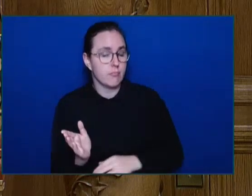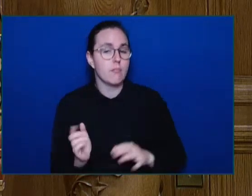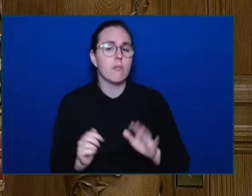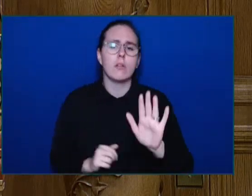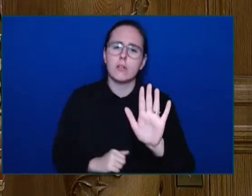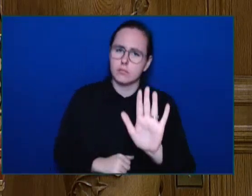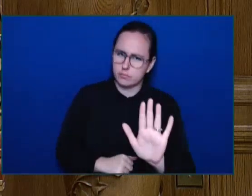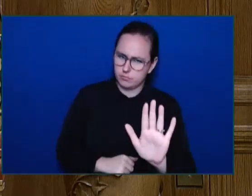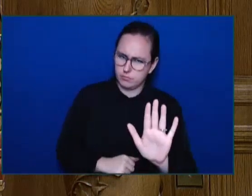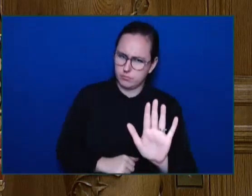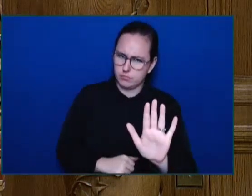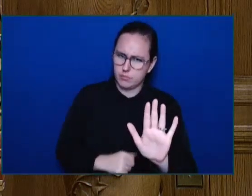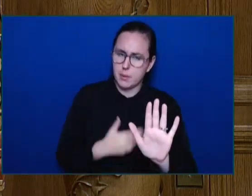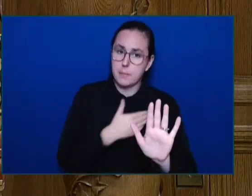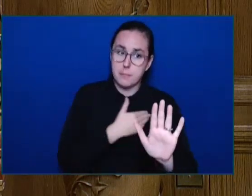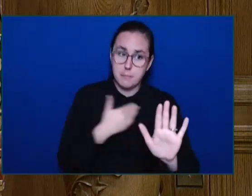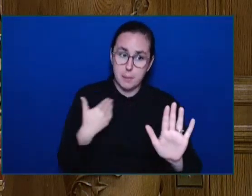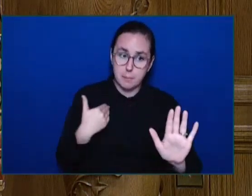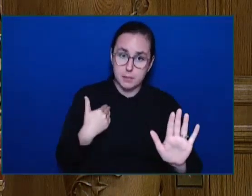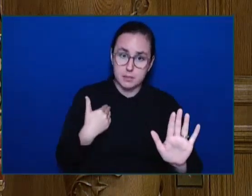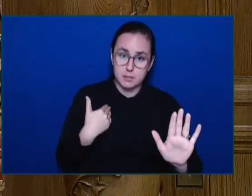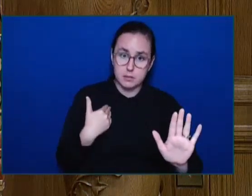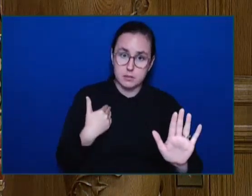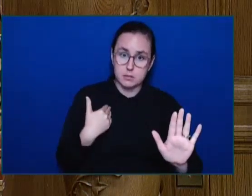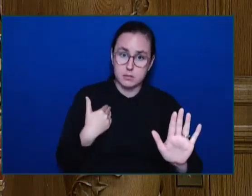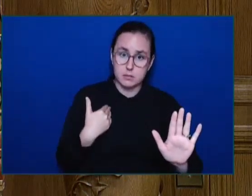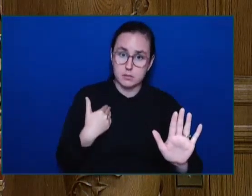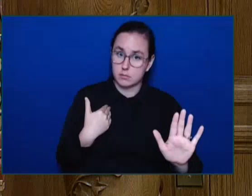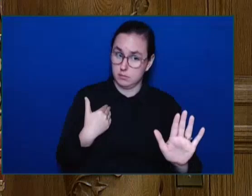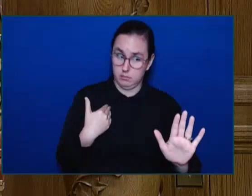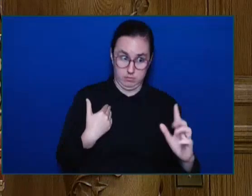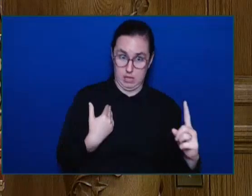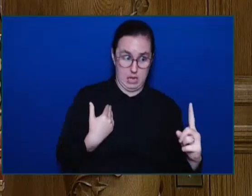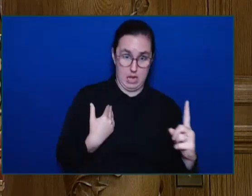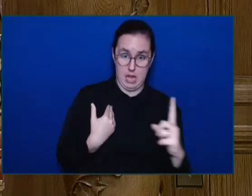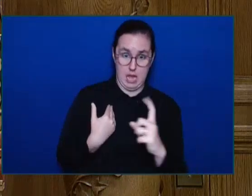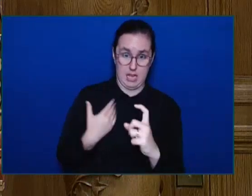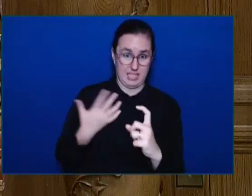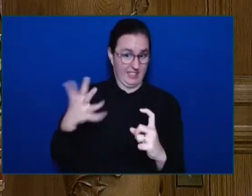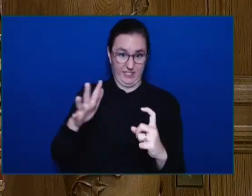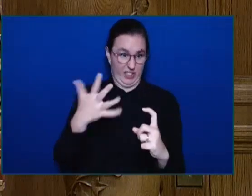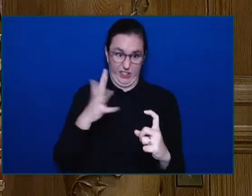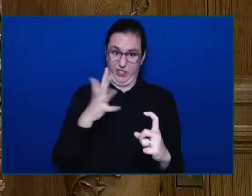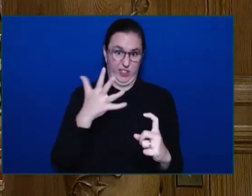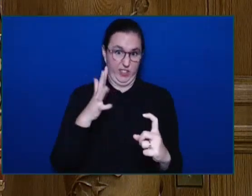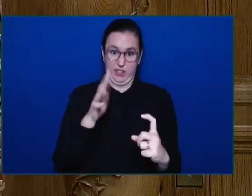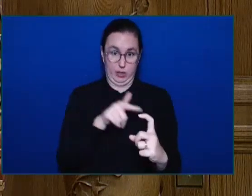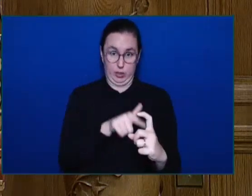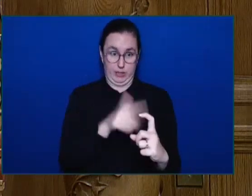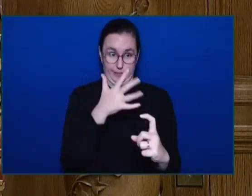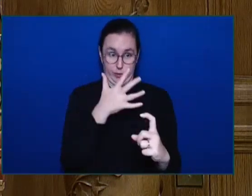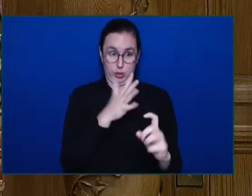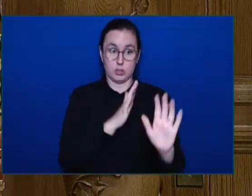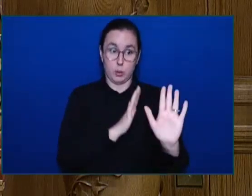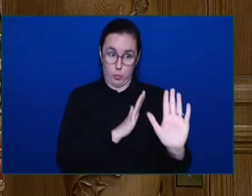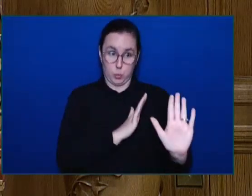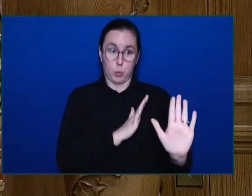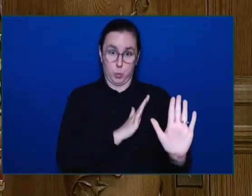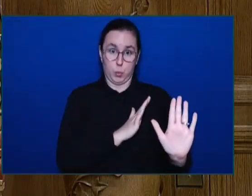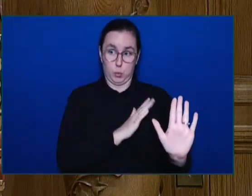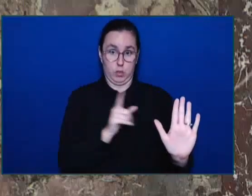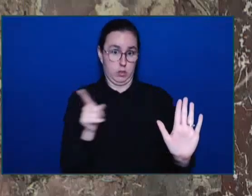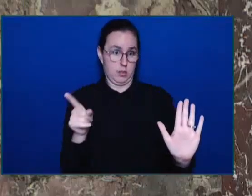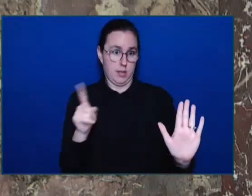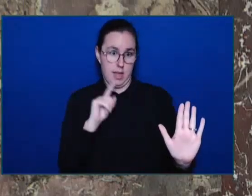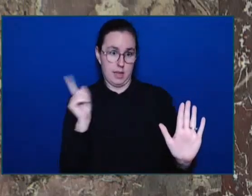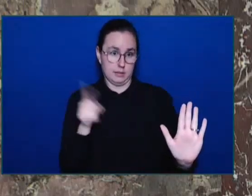Members, you have already asked the question. It's not the turn of the Premier to answer. Please, Premier. Thank you, Honourable